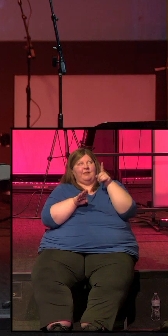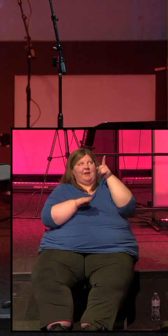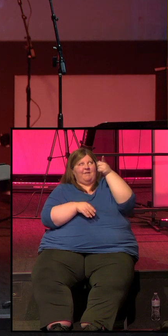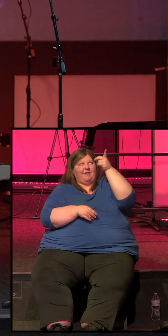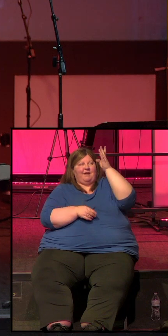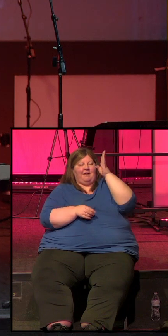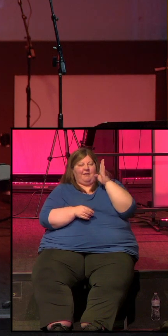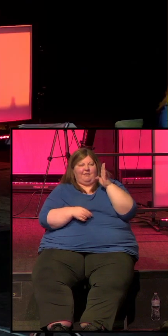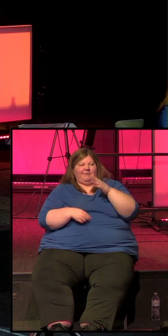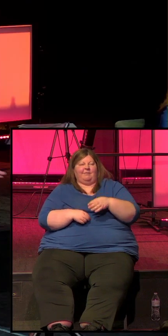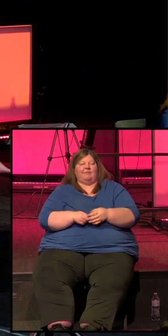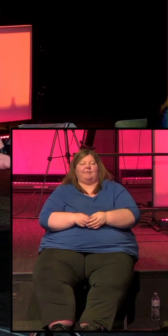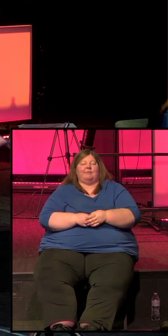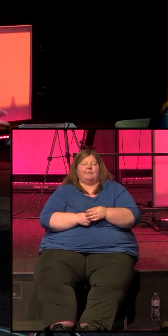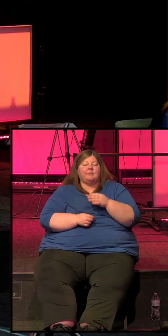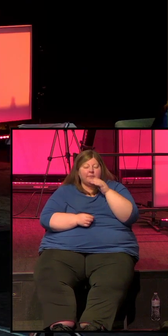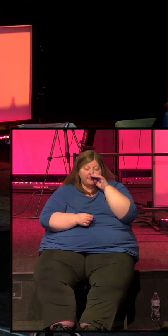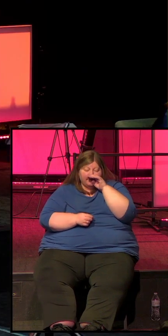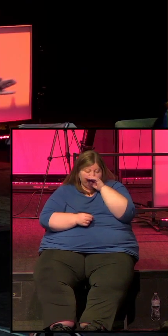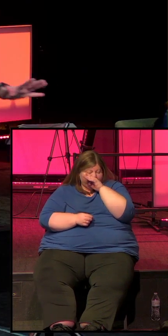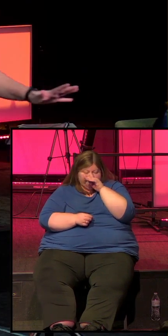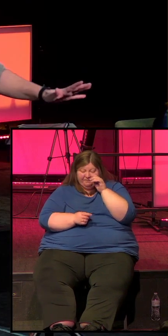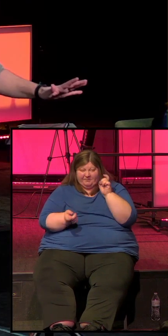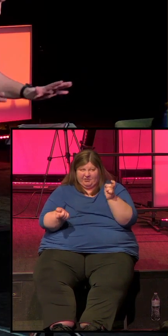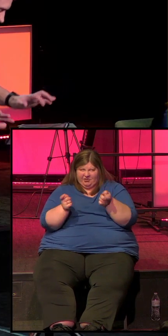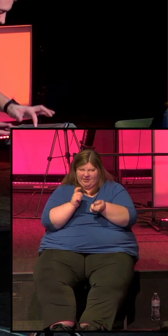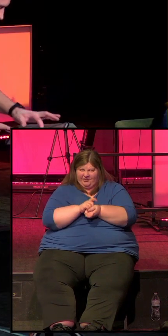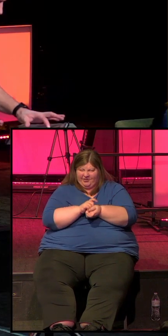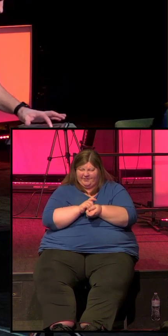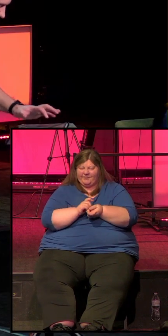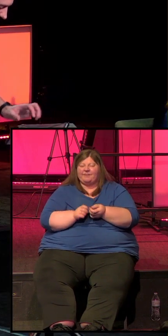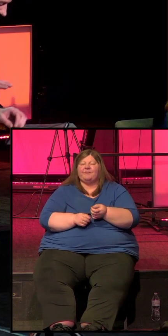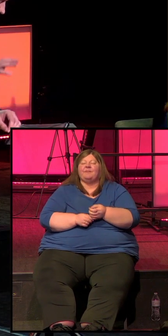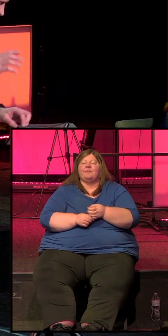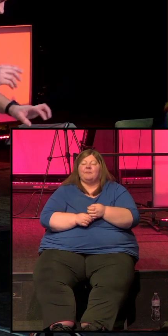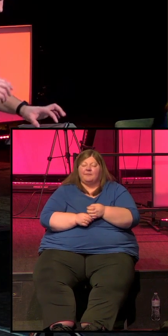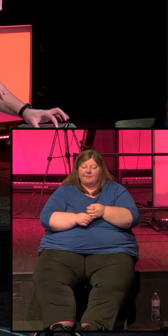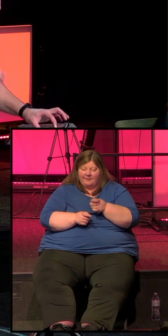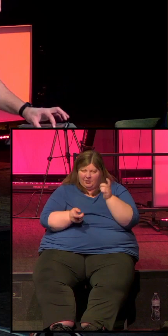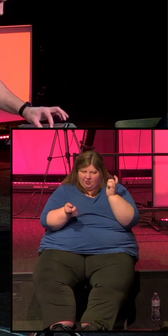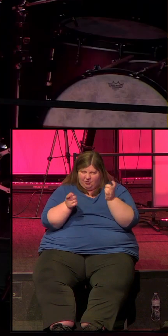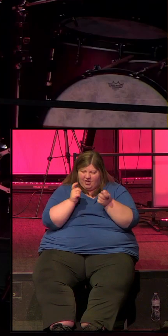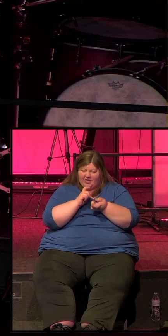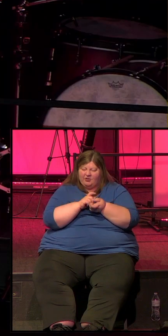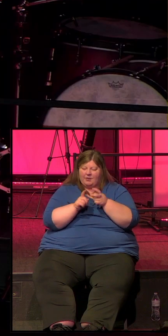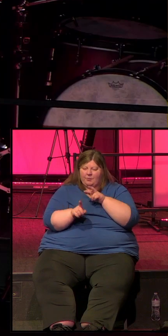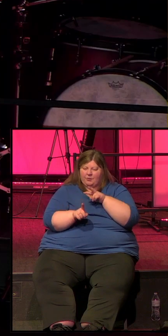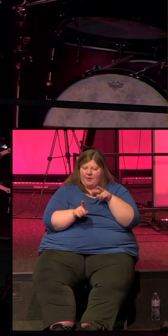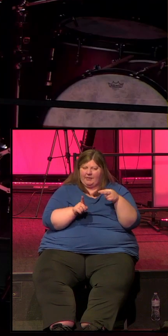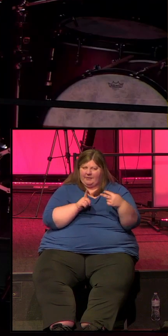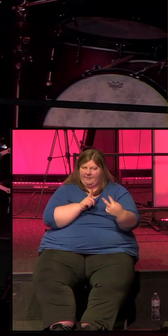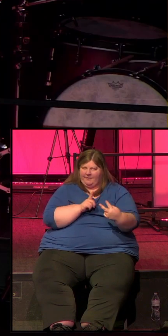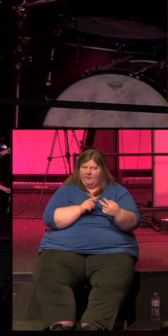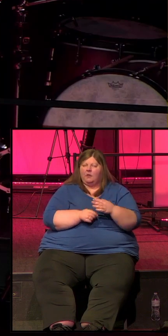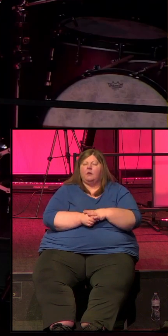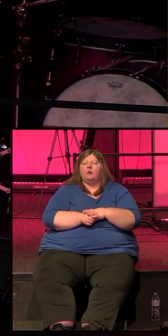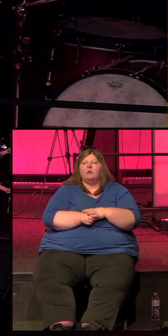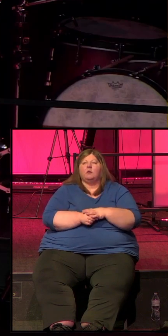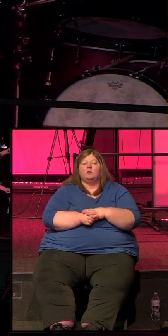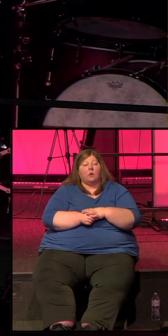God. He's switching. He's changing. He's changing his tone. So think about this,